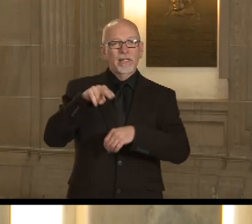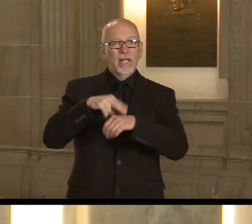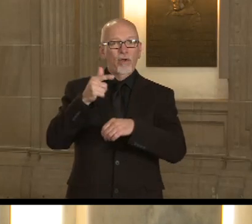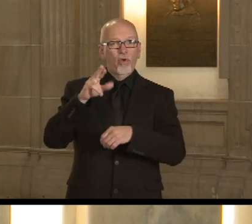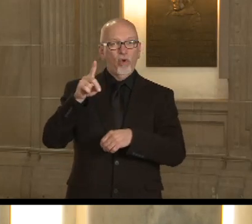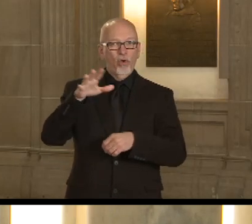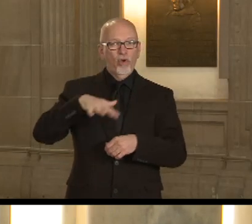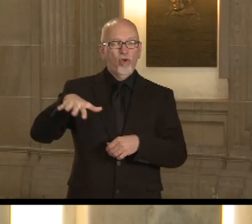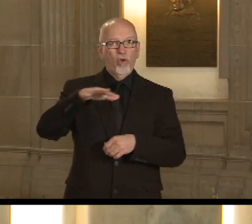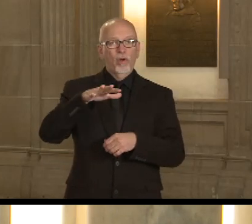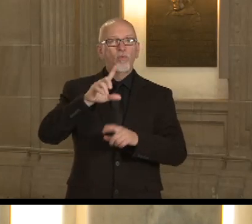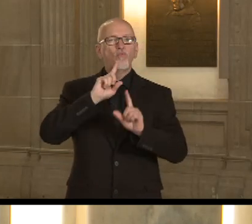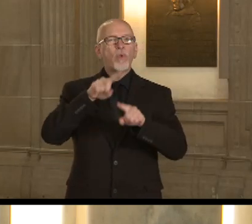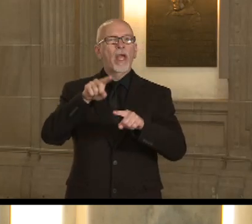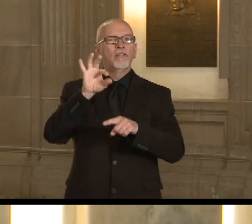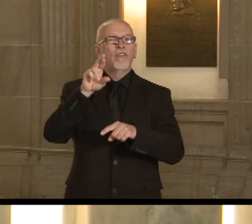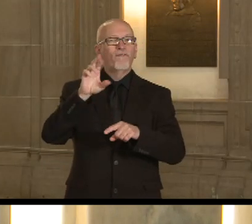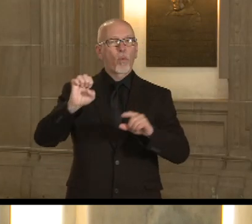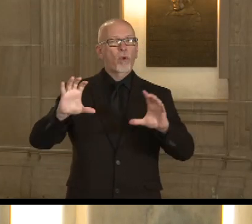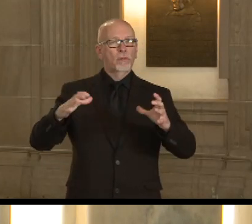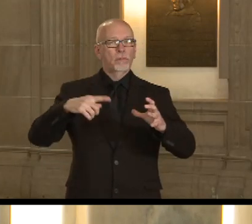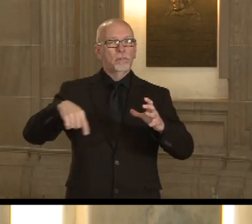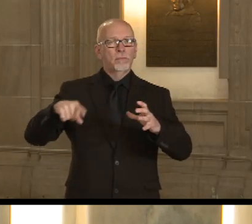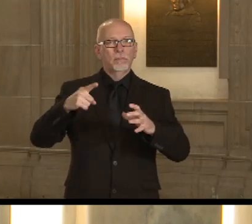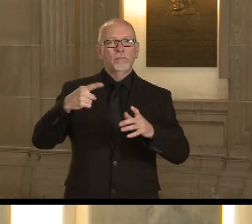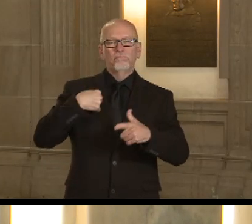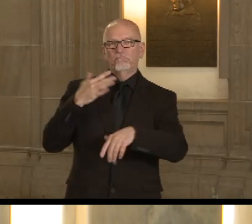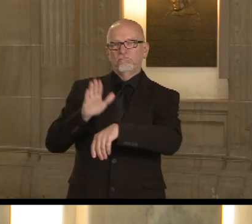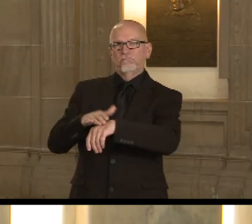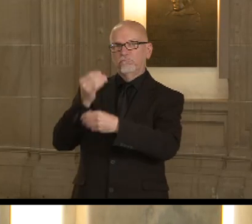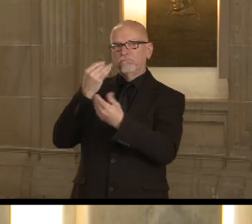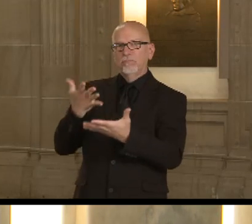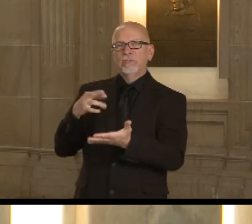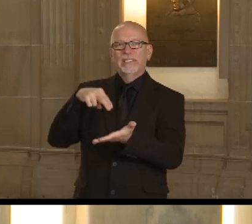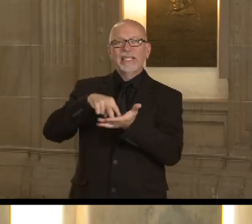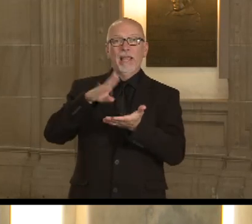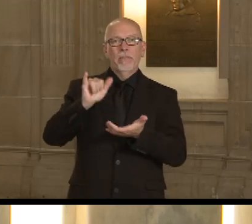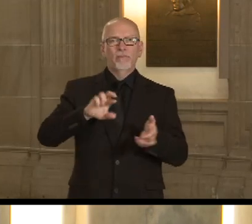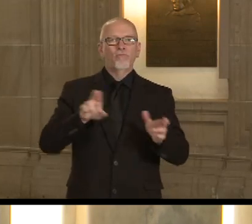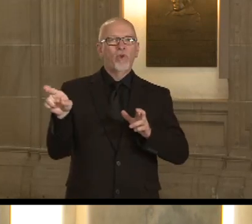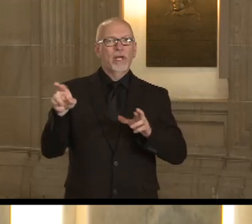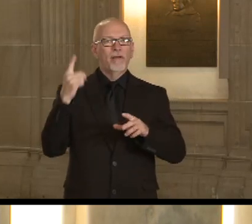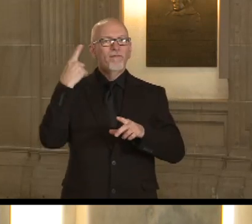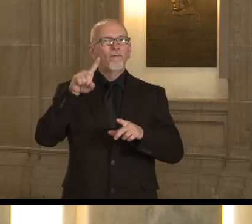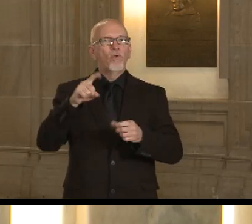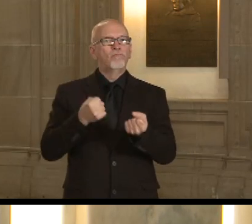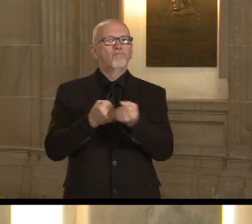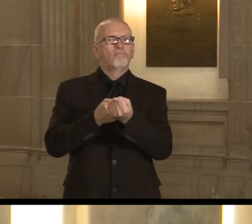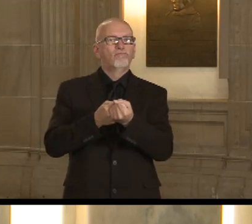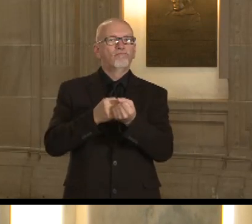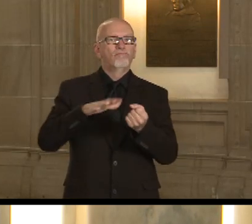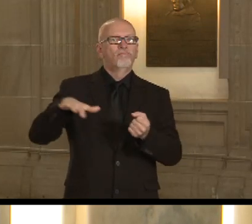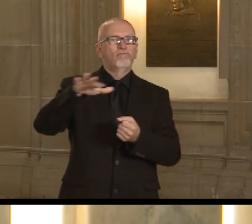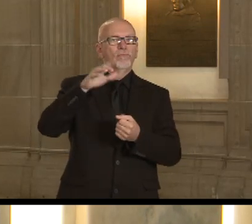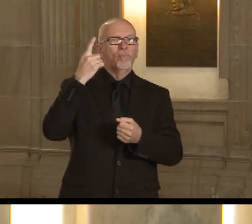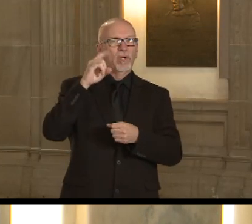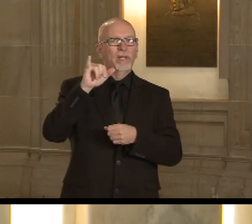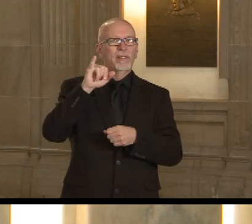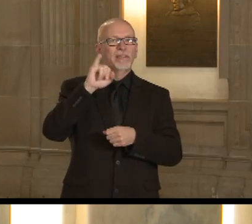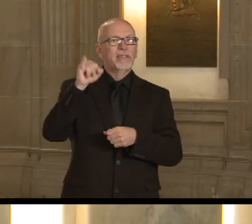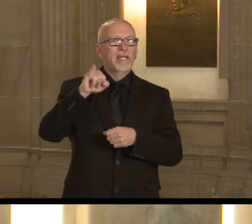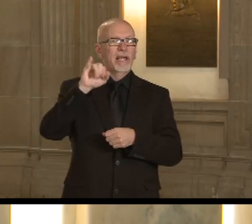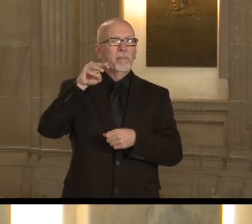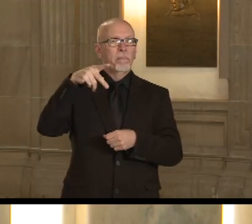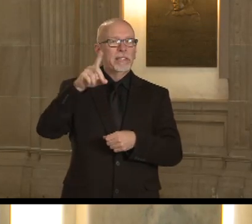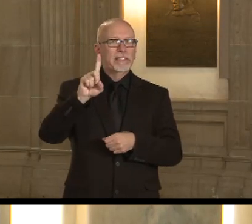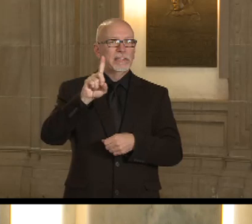National Guard Reactionary Force were alerted and placed in standby to provide civil support to the Indianapolis Metropolitan